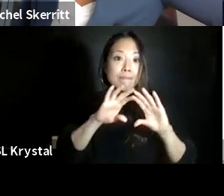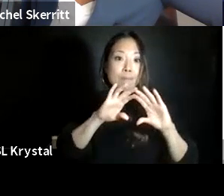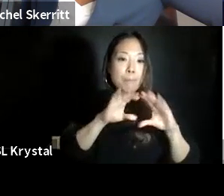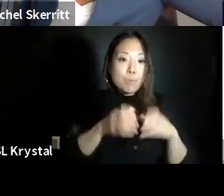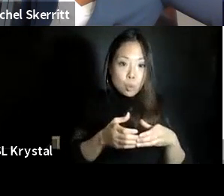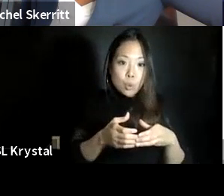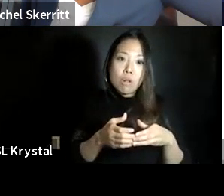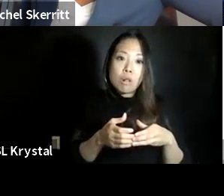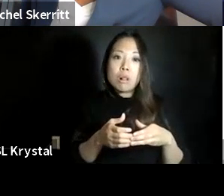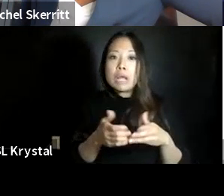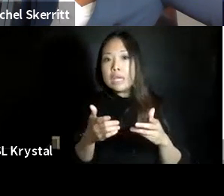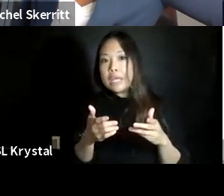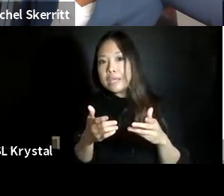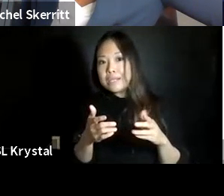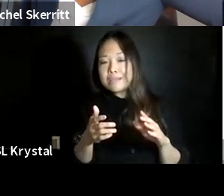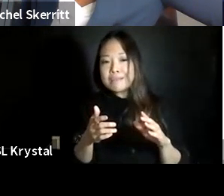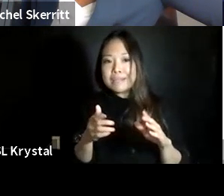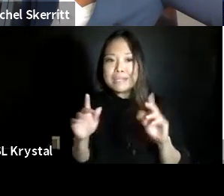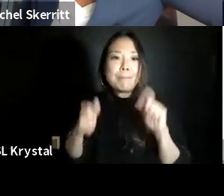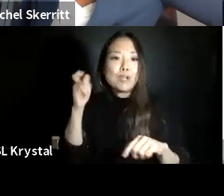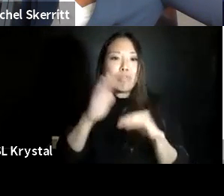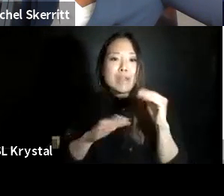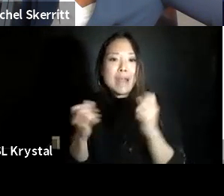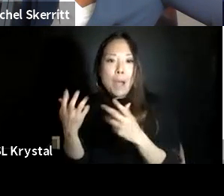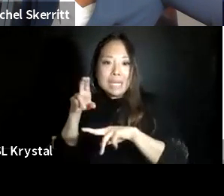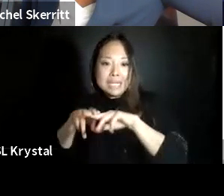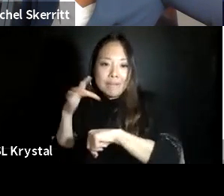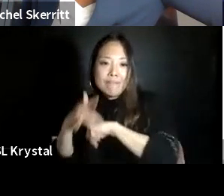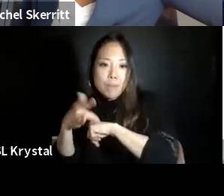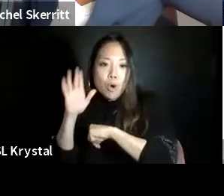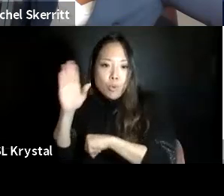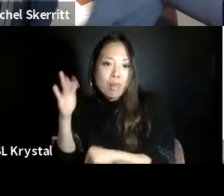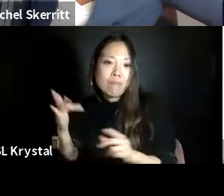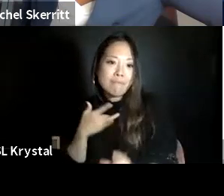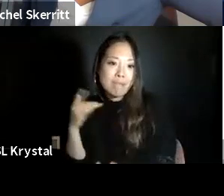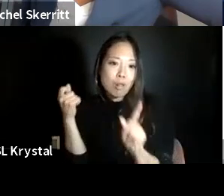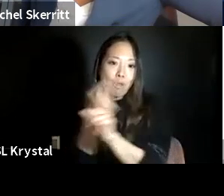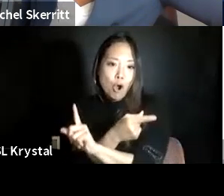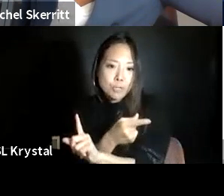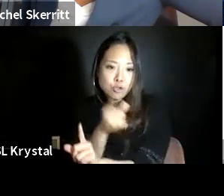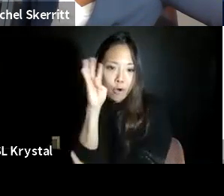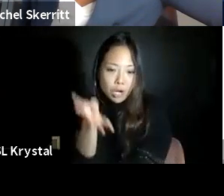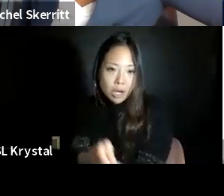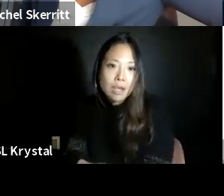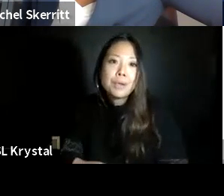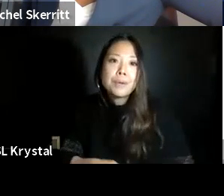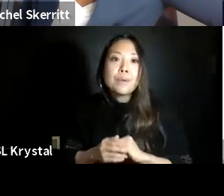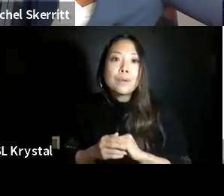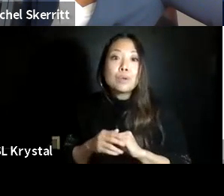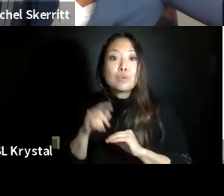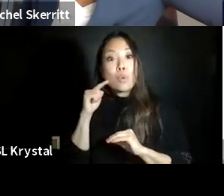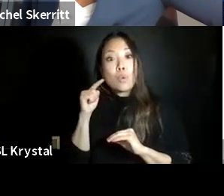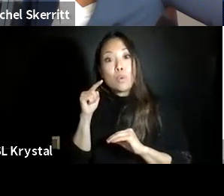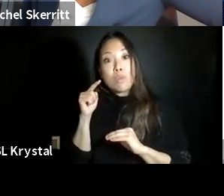arbitrary. And I think that especially for this class coming in, while they are of course expecting some